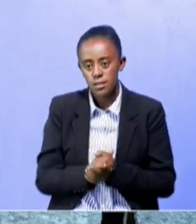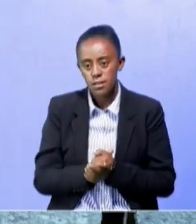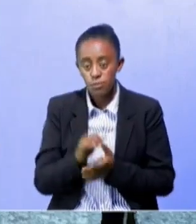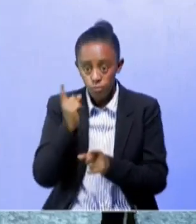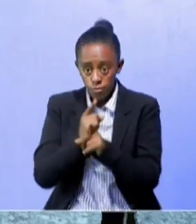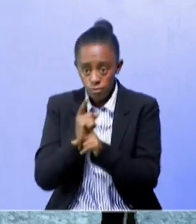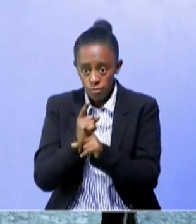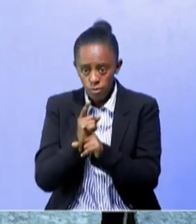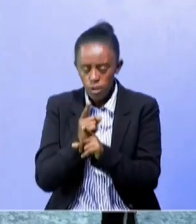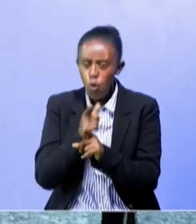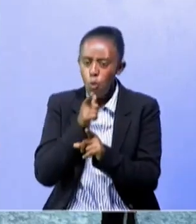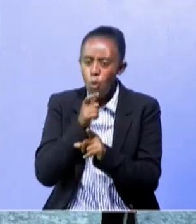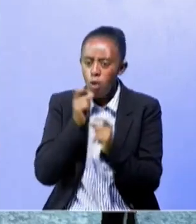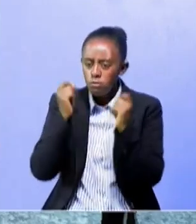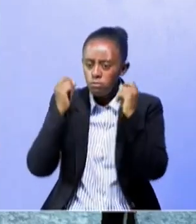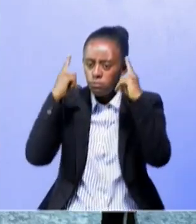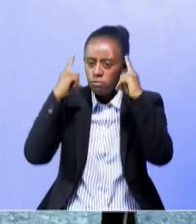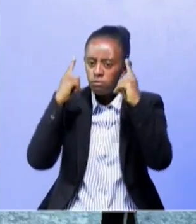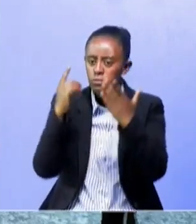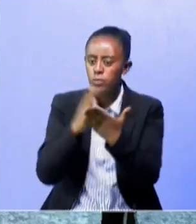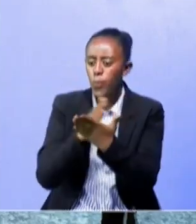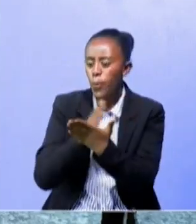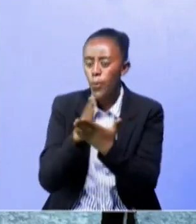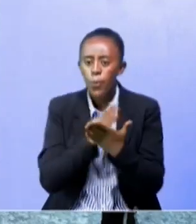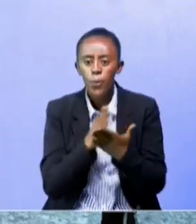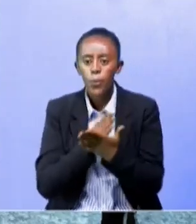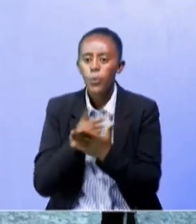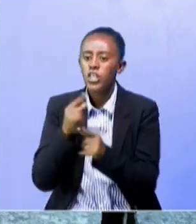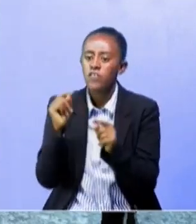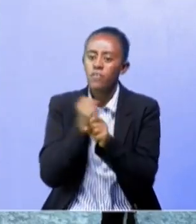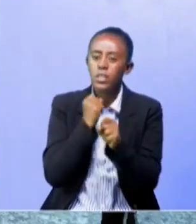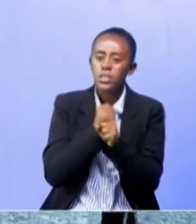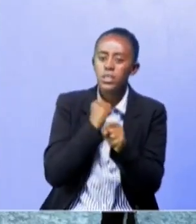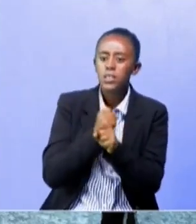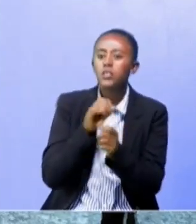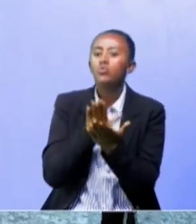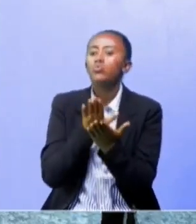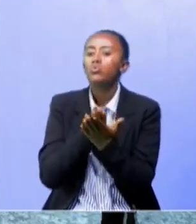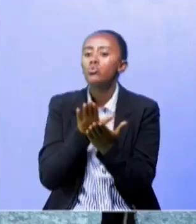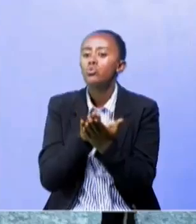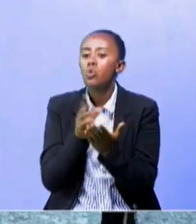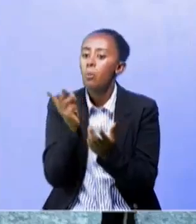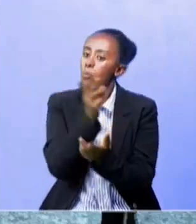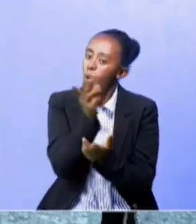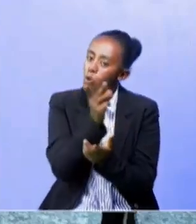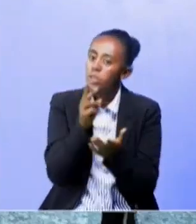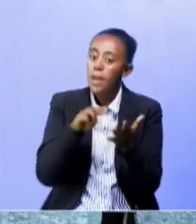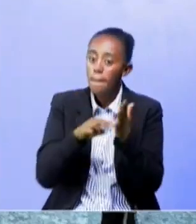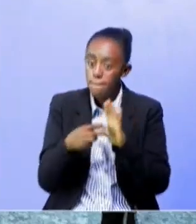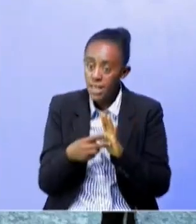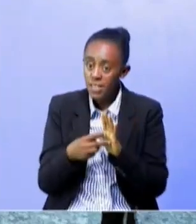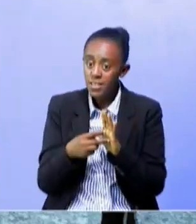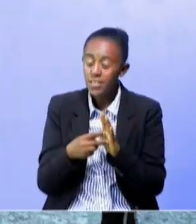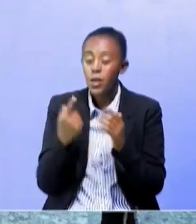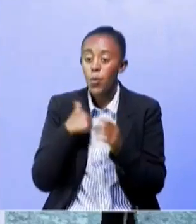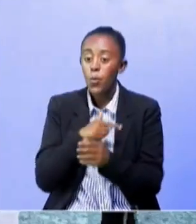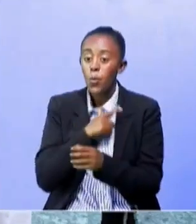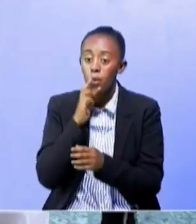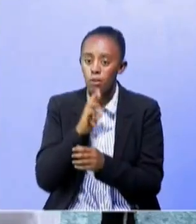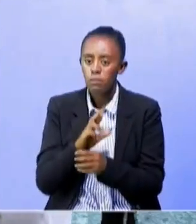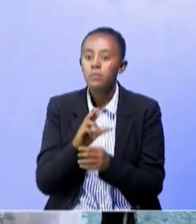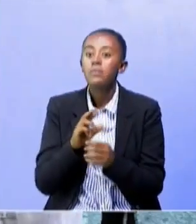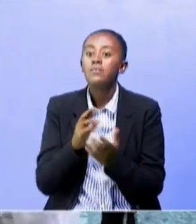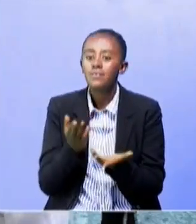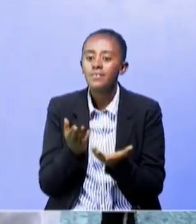Right? Who are actively engaging in different activities at your school. Both. Mean that still now we are